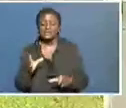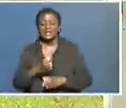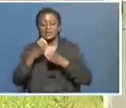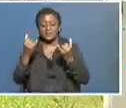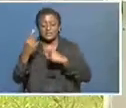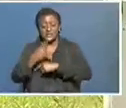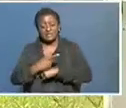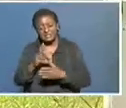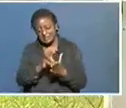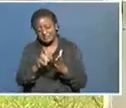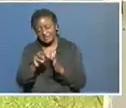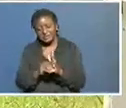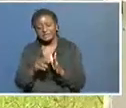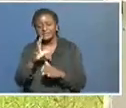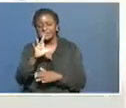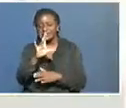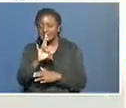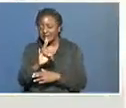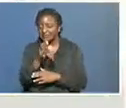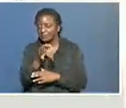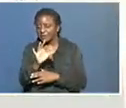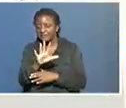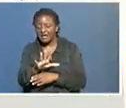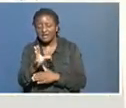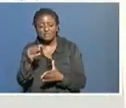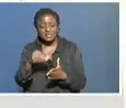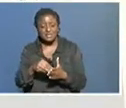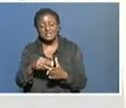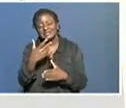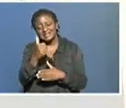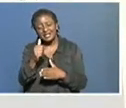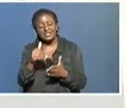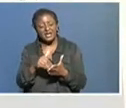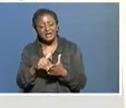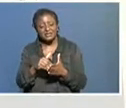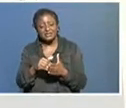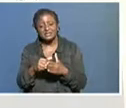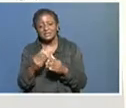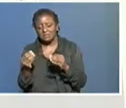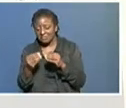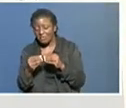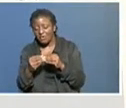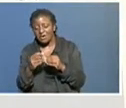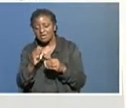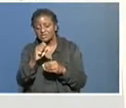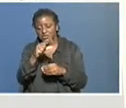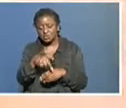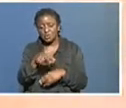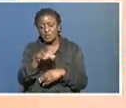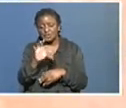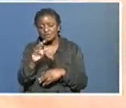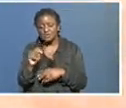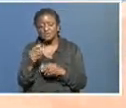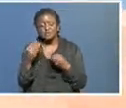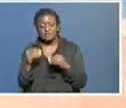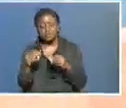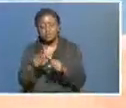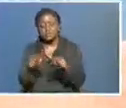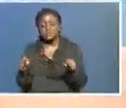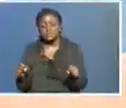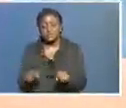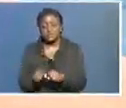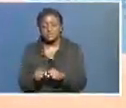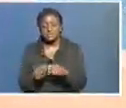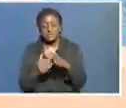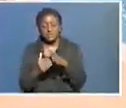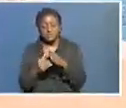of $7.5 million and 10,000-plus square feet of shopping space. Executive Chairman